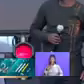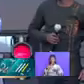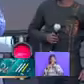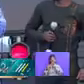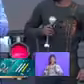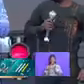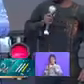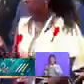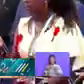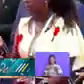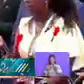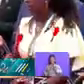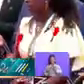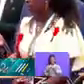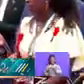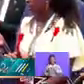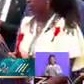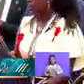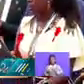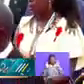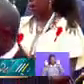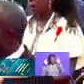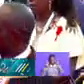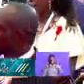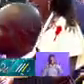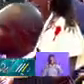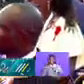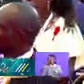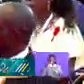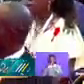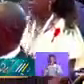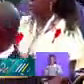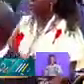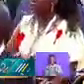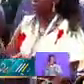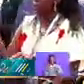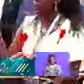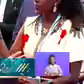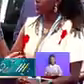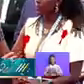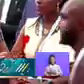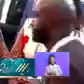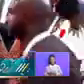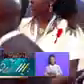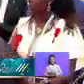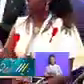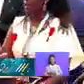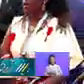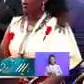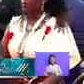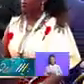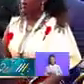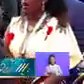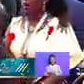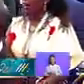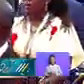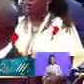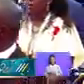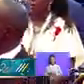thank you Jesus thank you Jesus lift up your hand God is healing you right now the angel of the Lord is